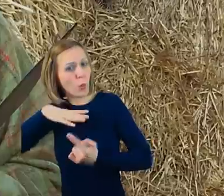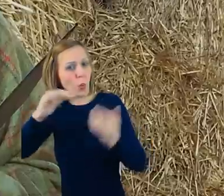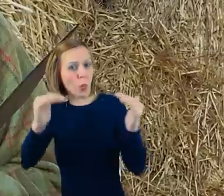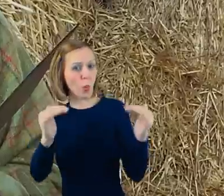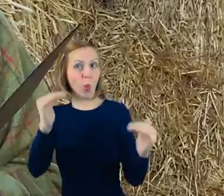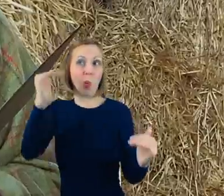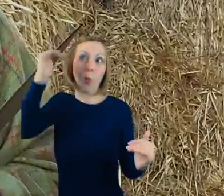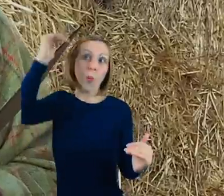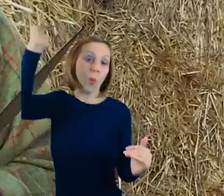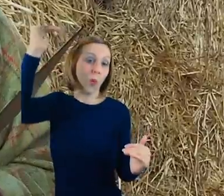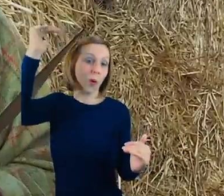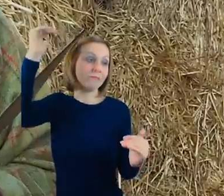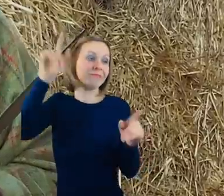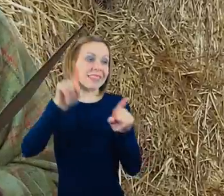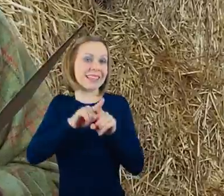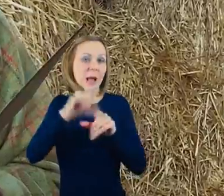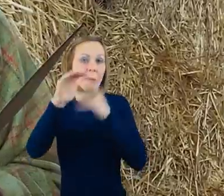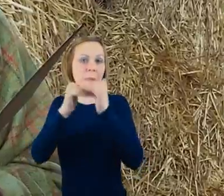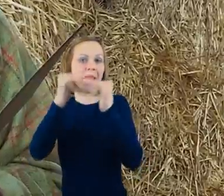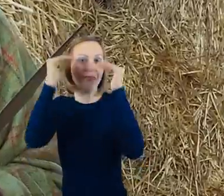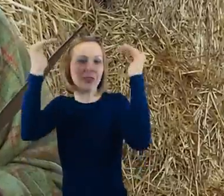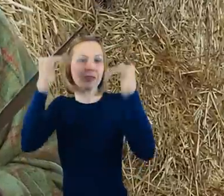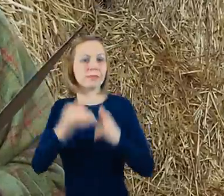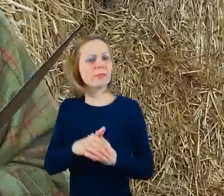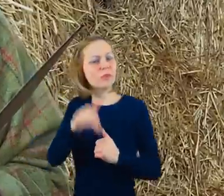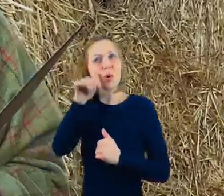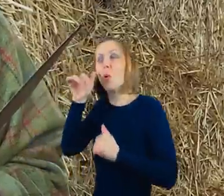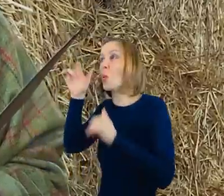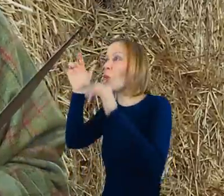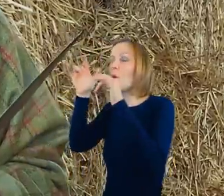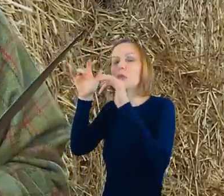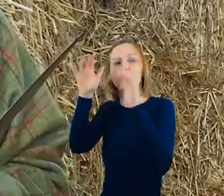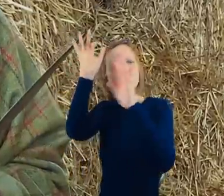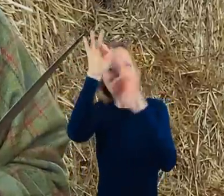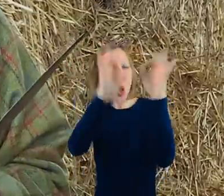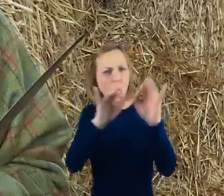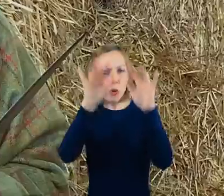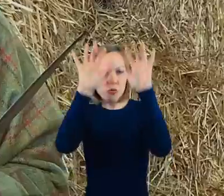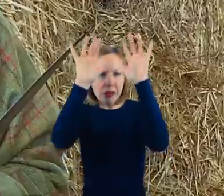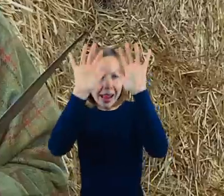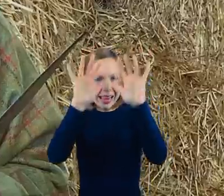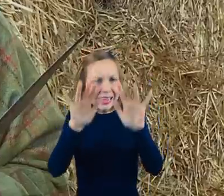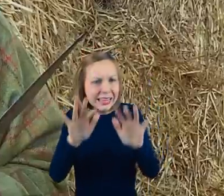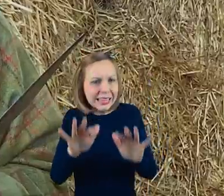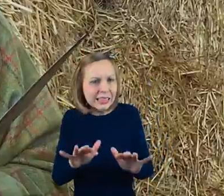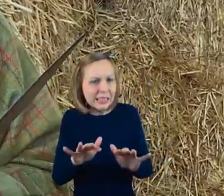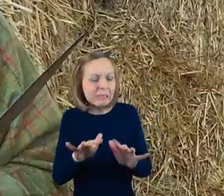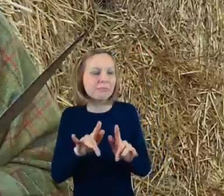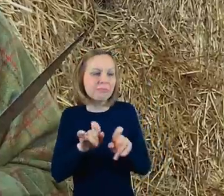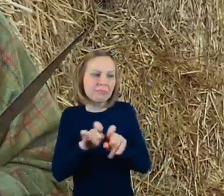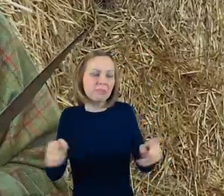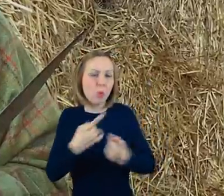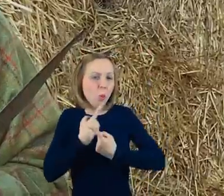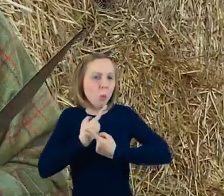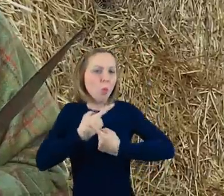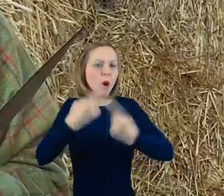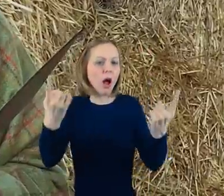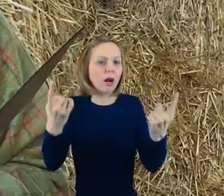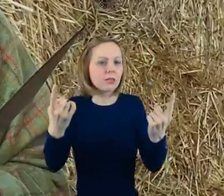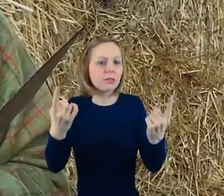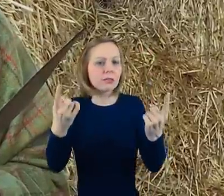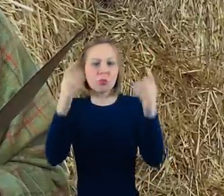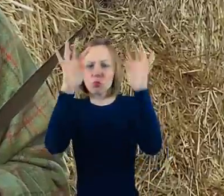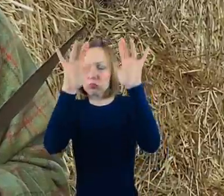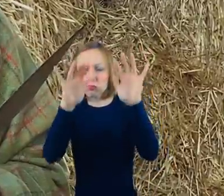thoughts. For as the rain and the snow come down from heaven, and do not return there until they have watered the earth, making it